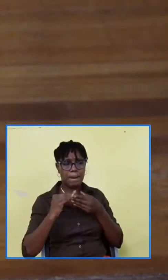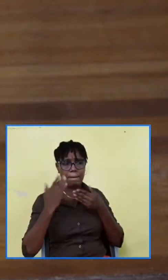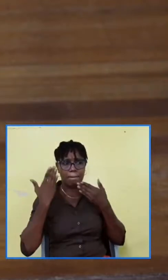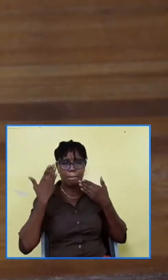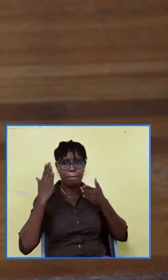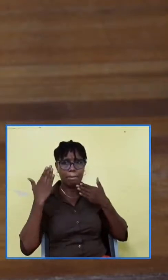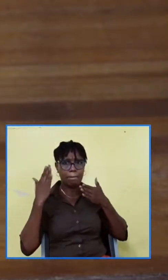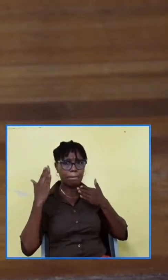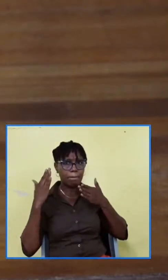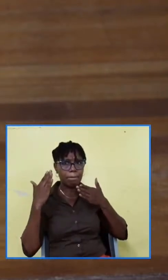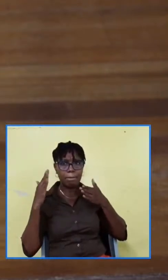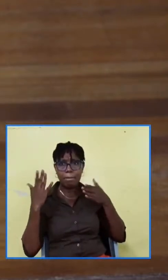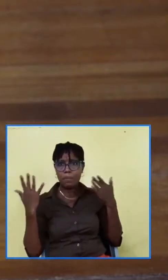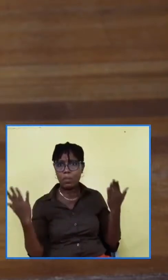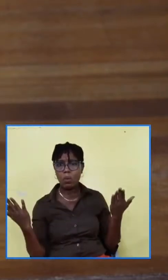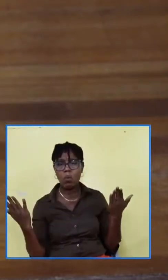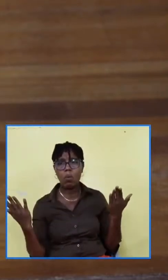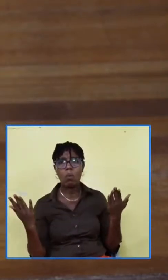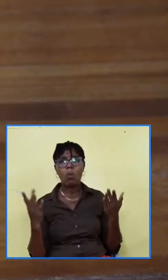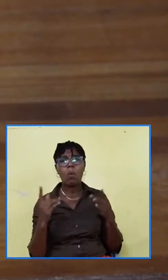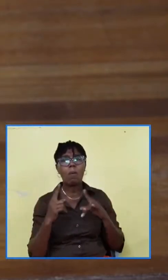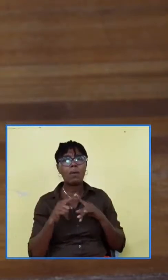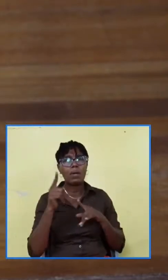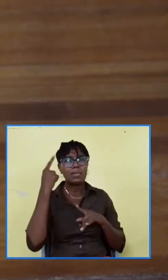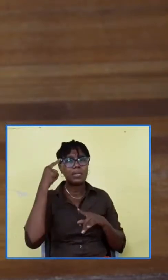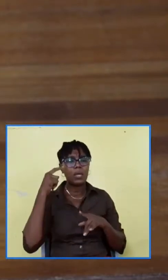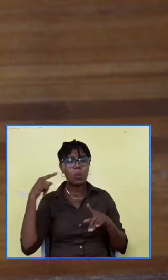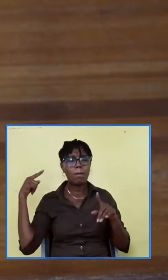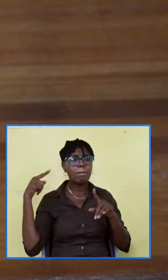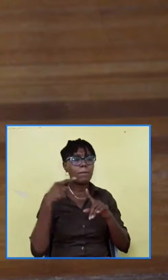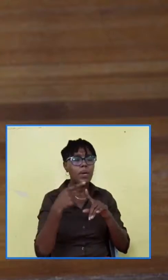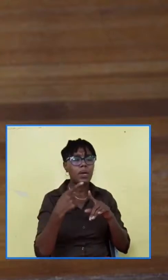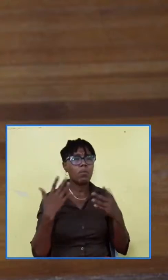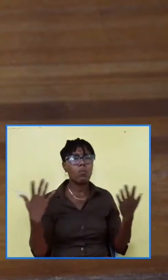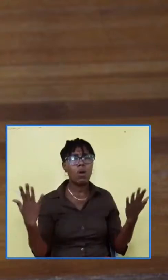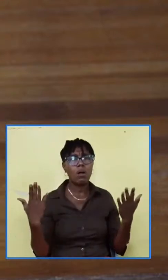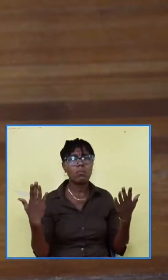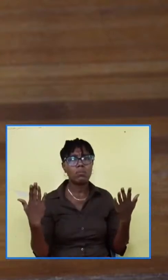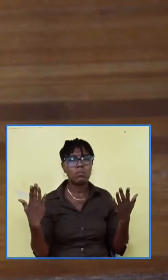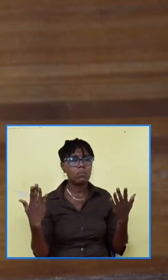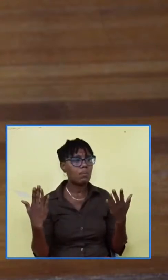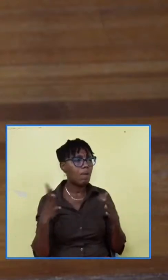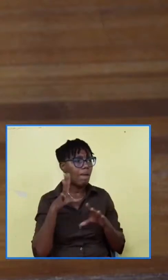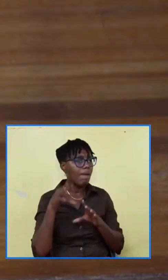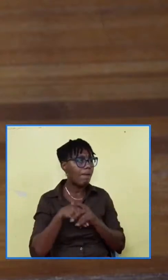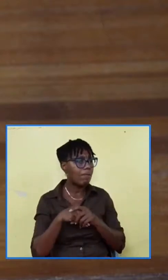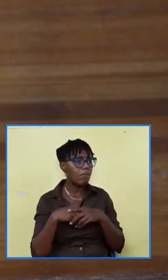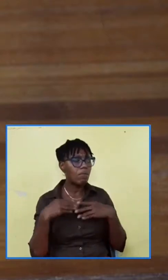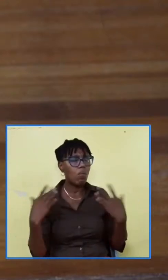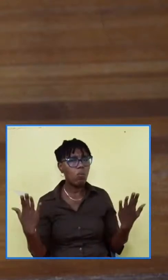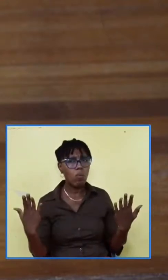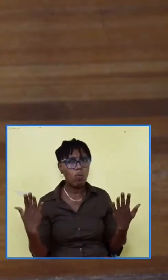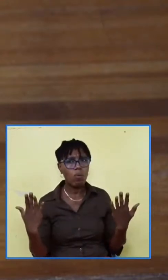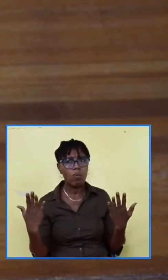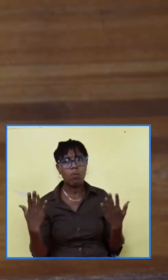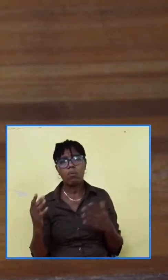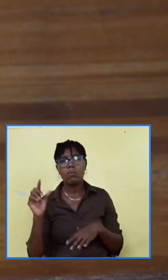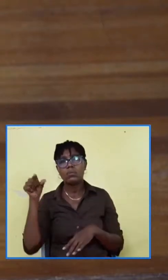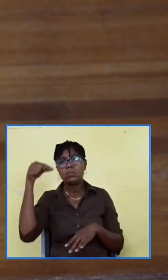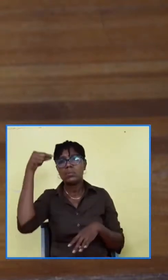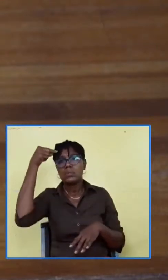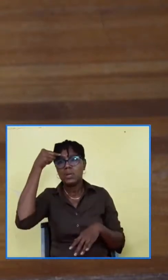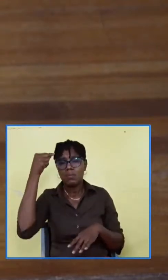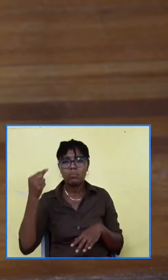there's a broader point you're making, leaving unsaid, is that the governance and the investment